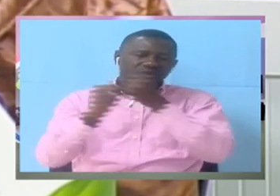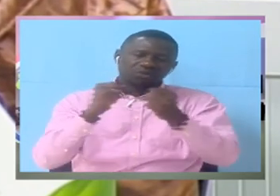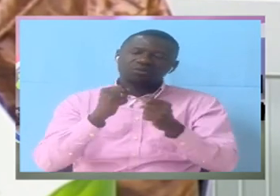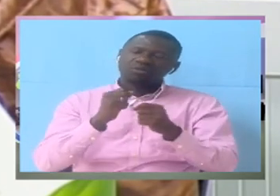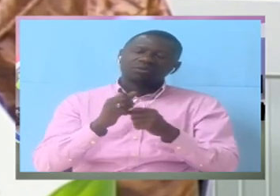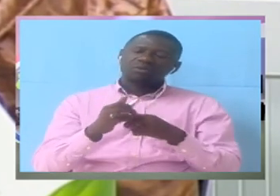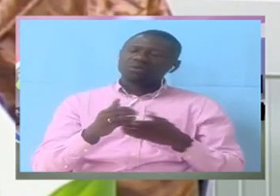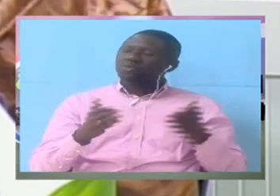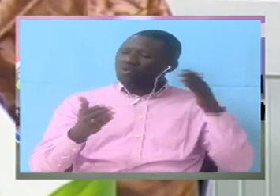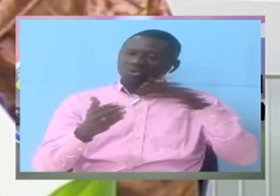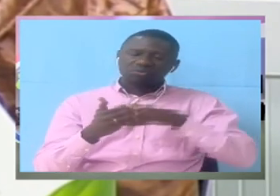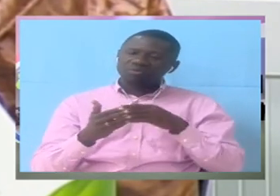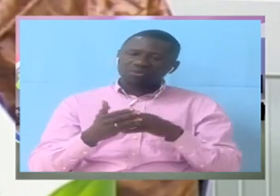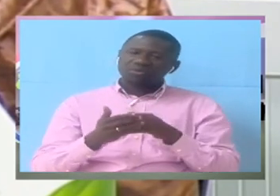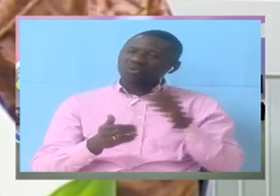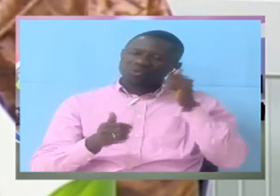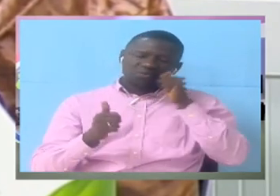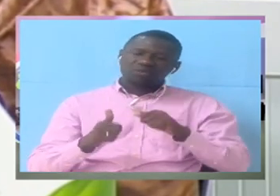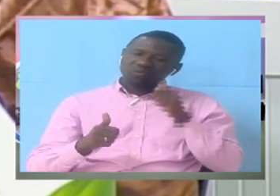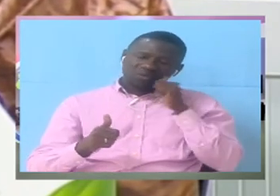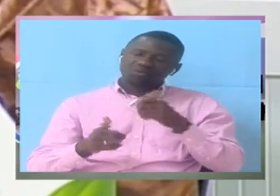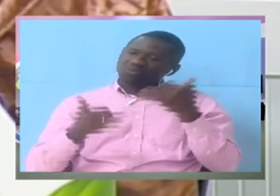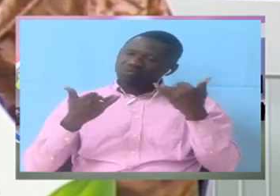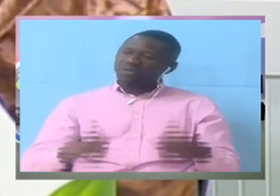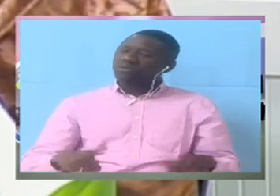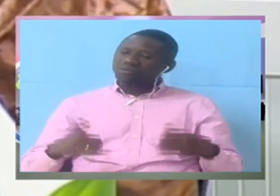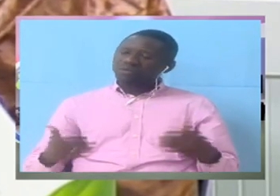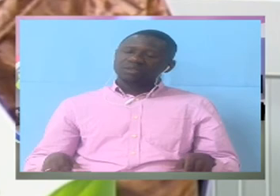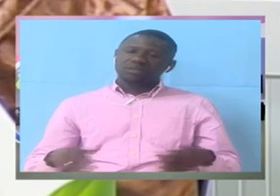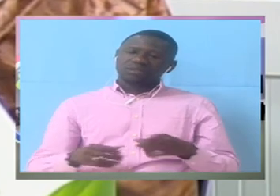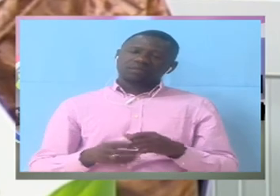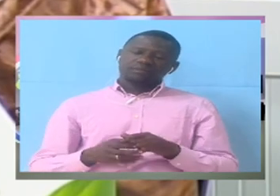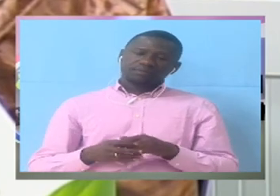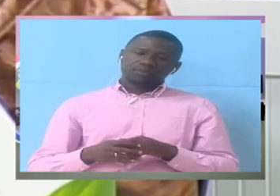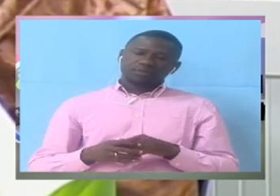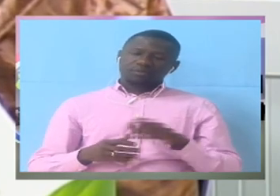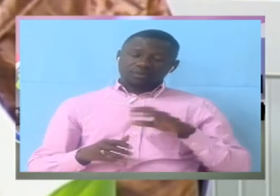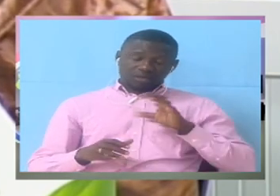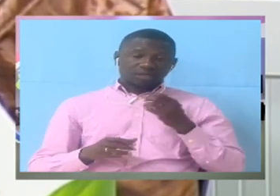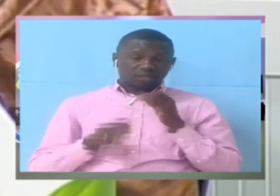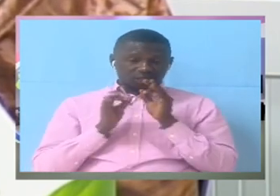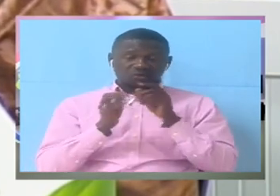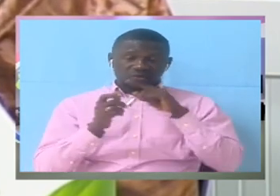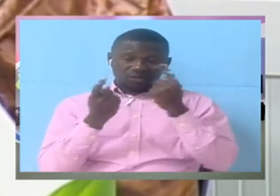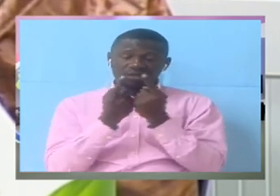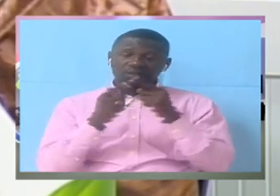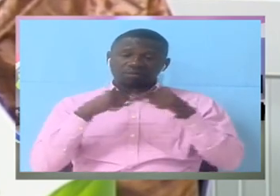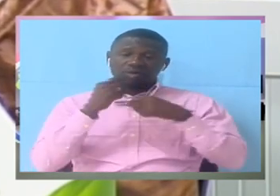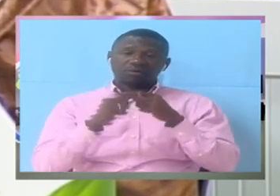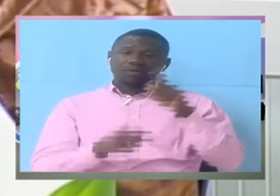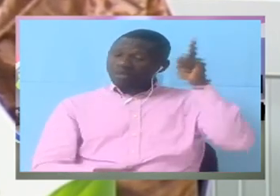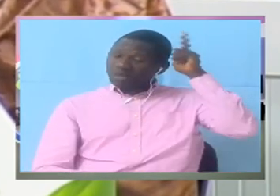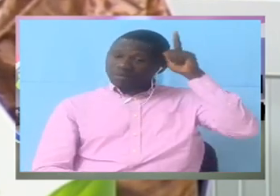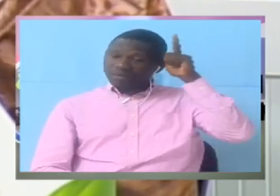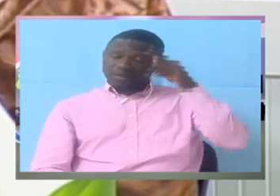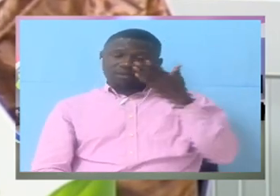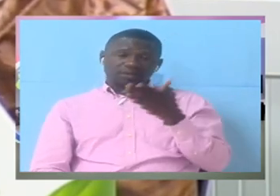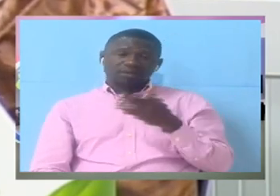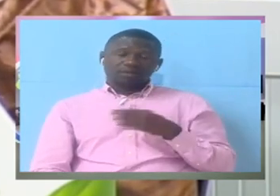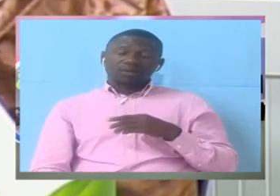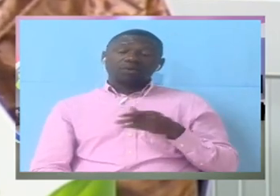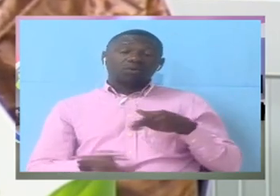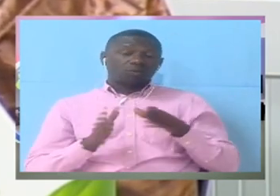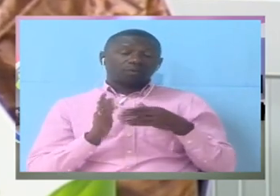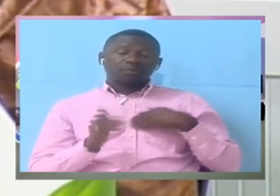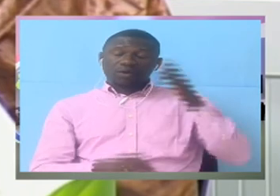suffering and just been wasted. I can tell you one thing about Liberia.